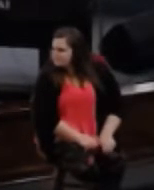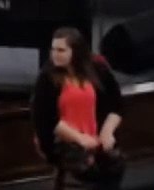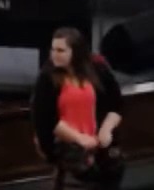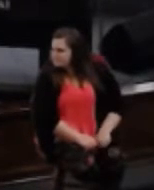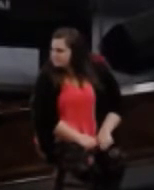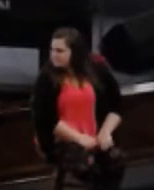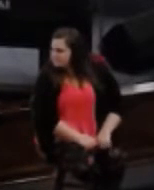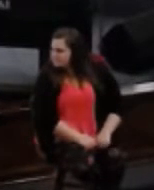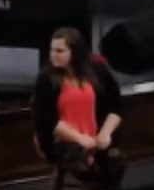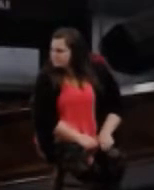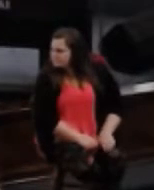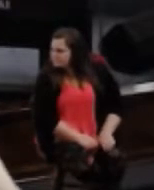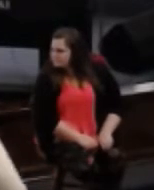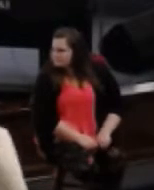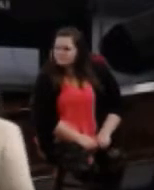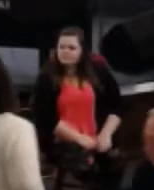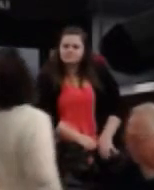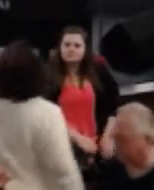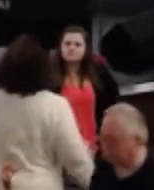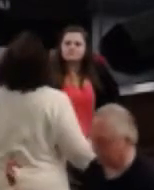Good morning. Good morning.